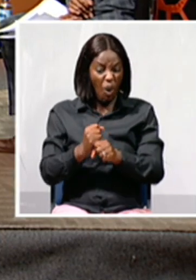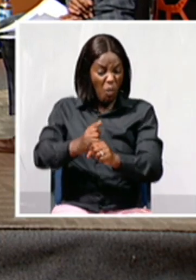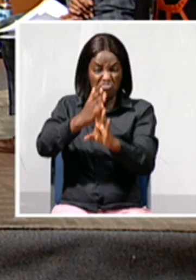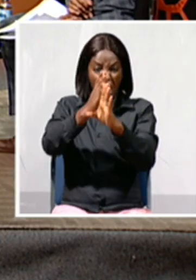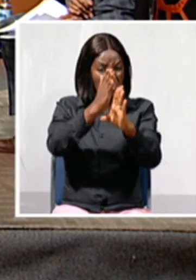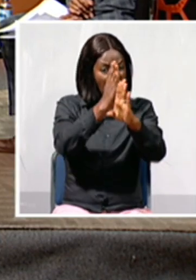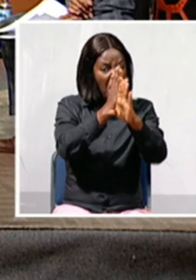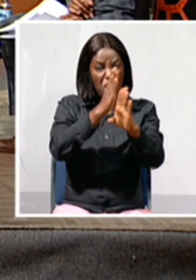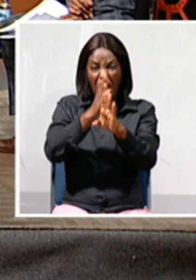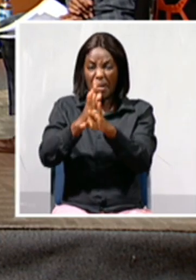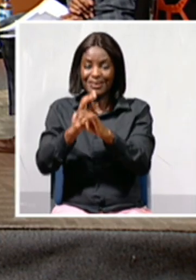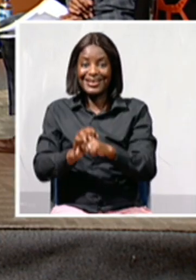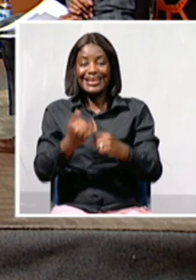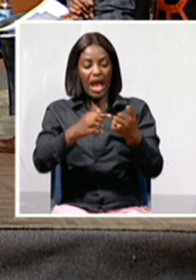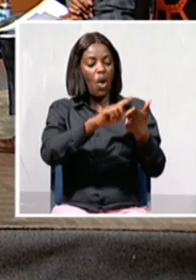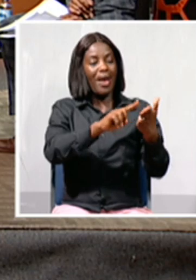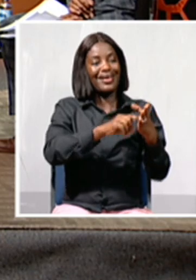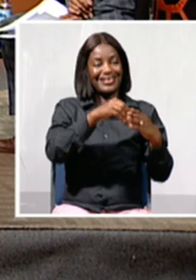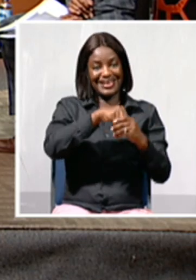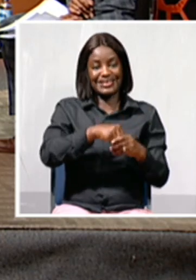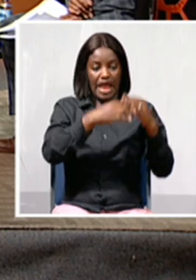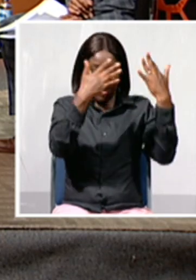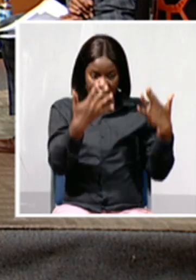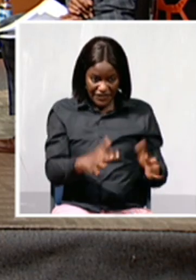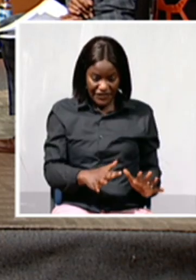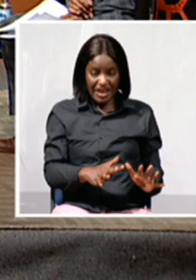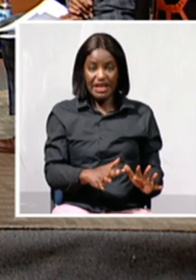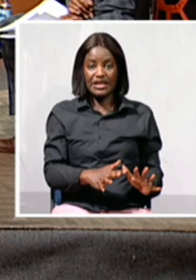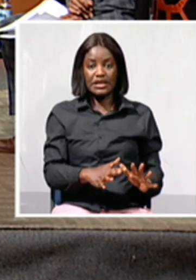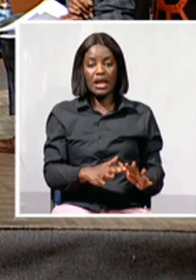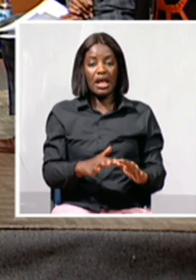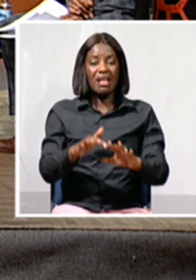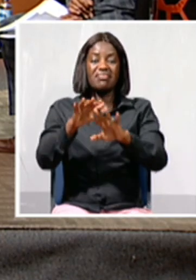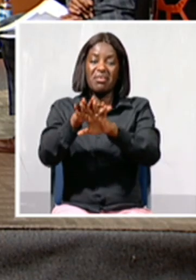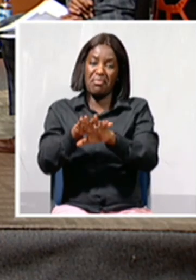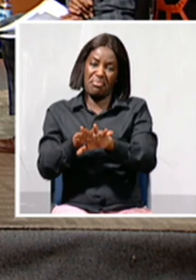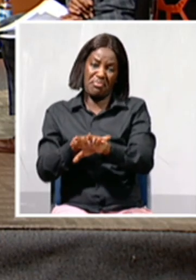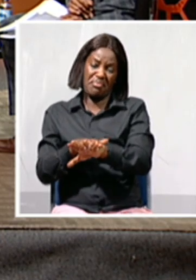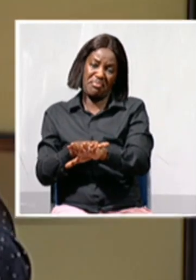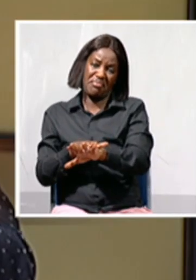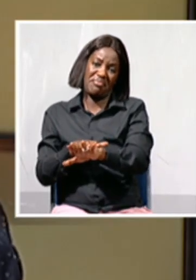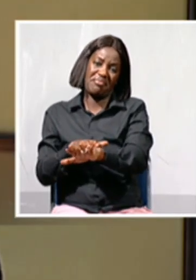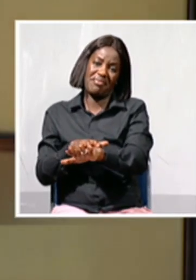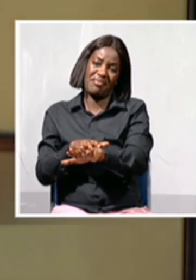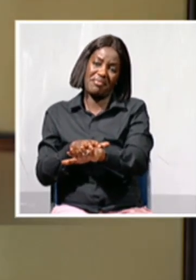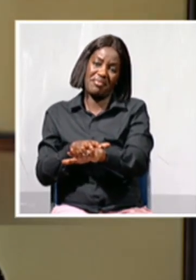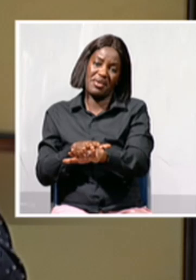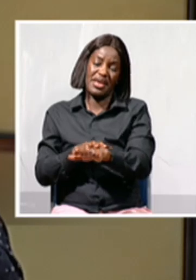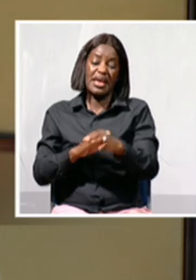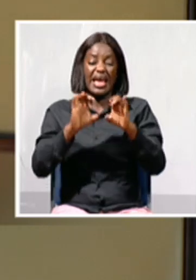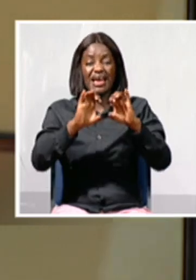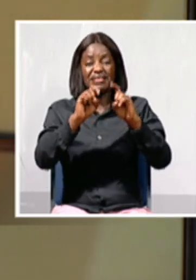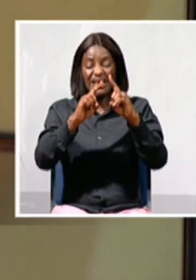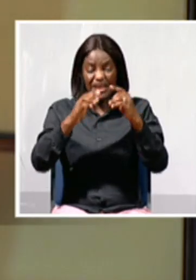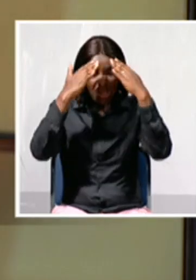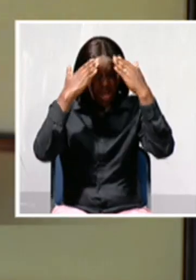years, you know, after the elections, it goes down a bit. The commission, it looks as if they are not doing anything. But that shouldn't be the case. Voter education should continue. Civic